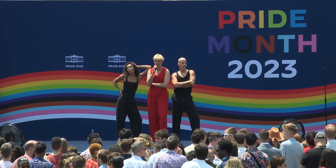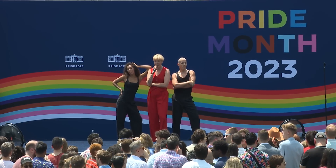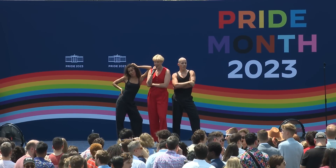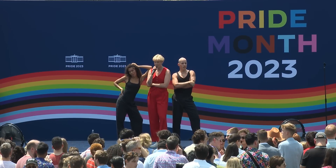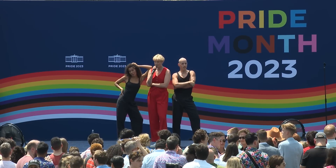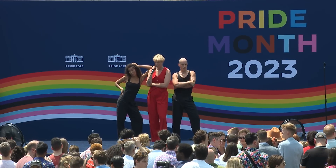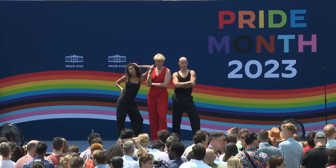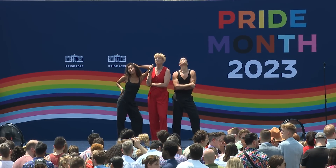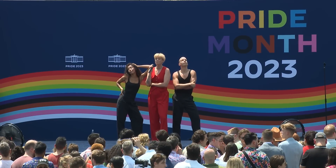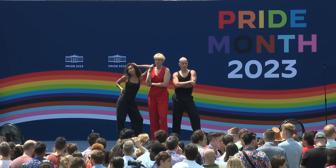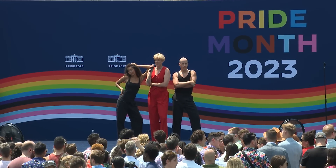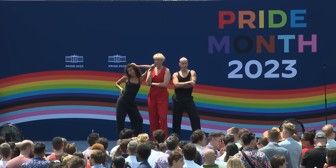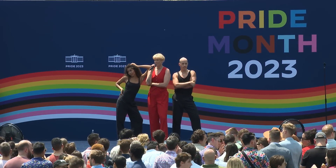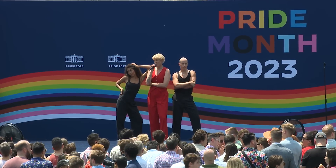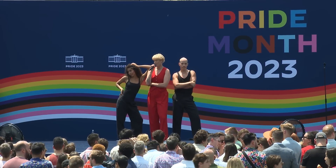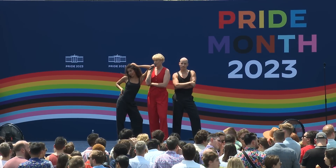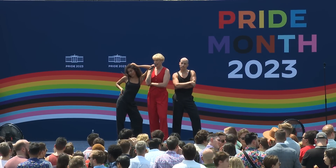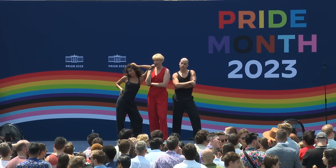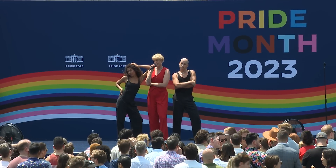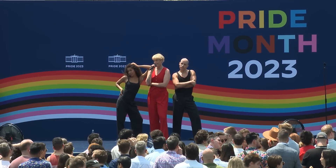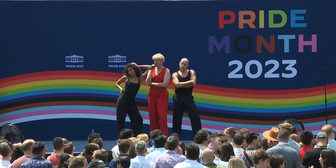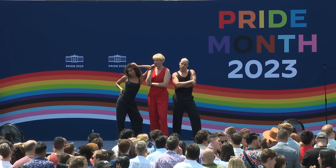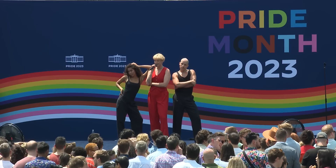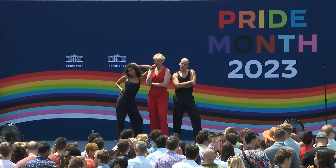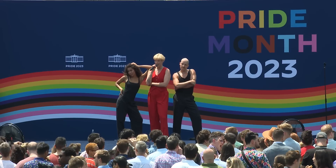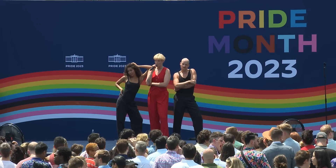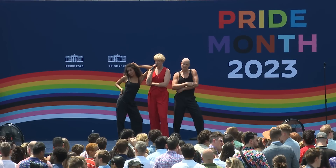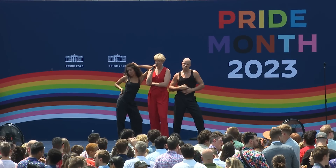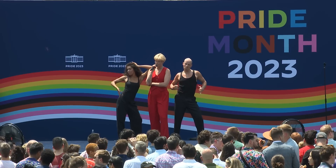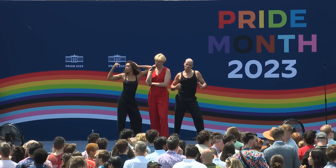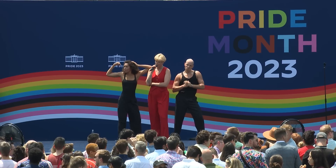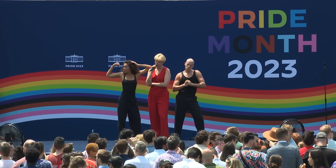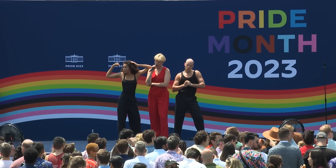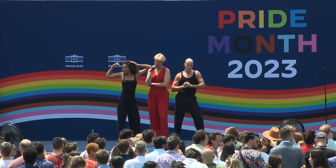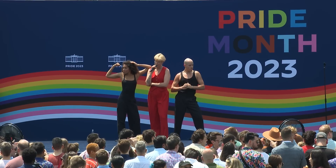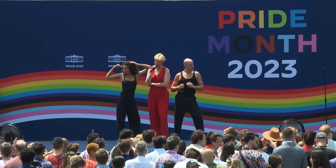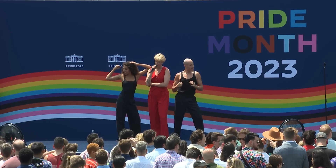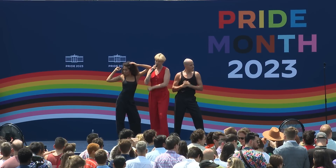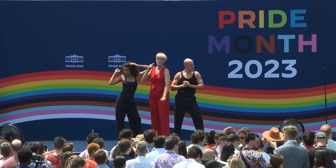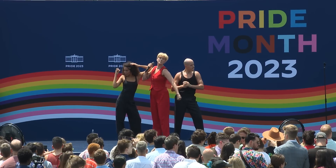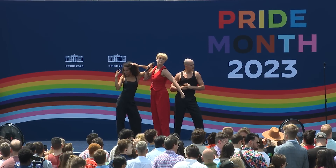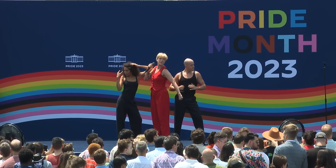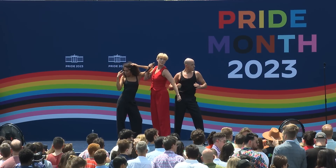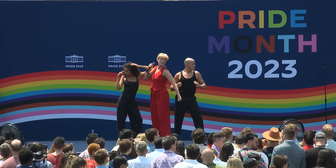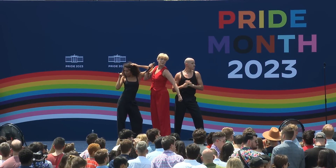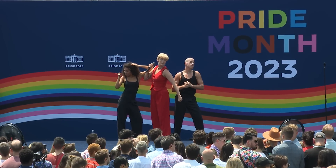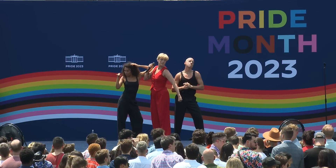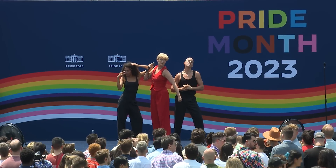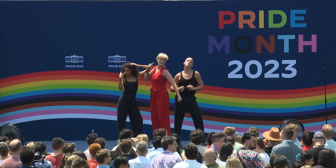I confess, I don't know how you did it. I would have murdered him.